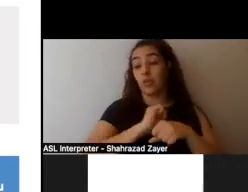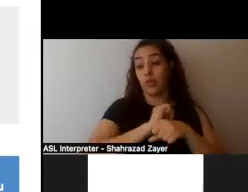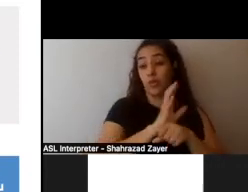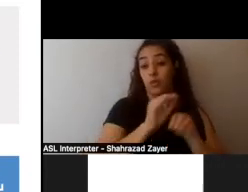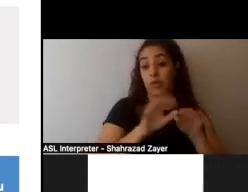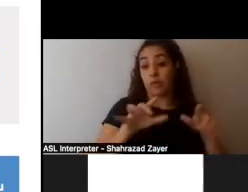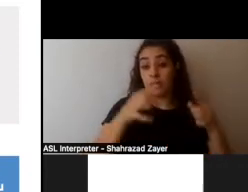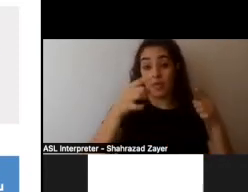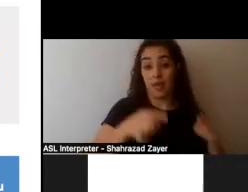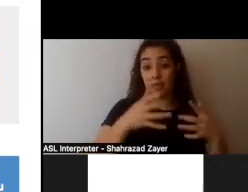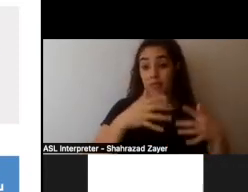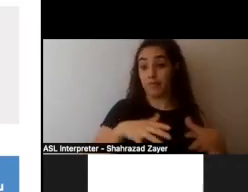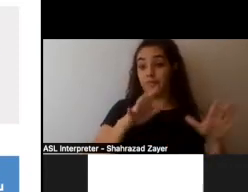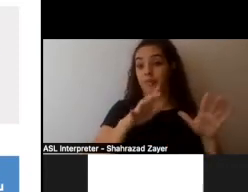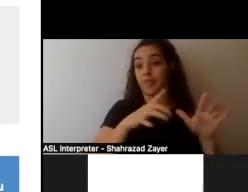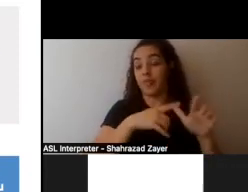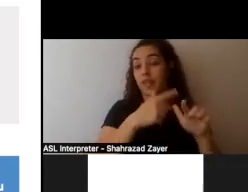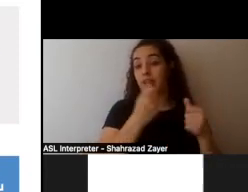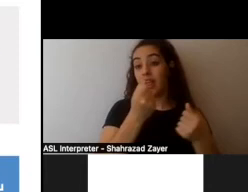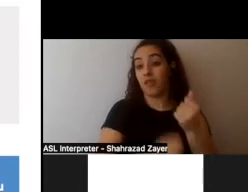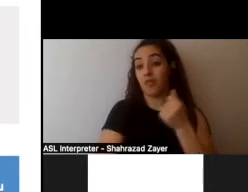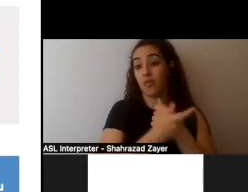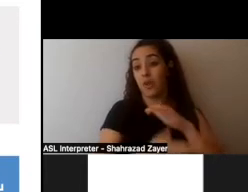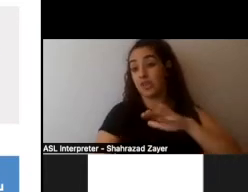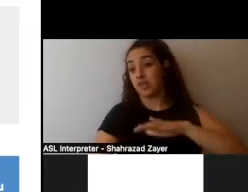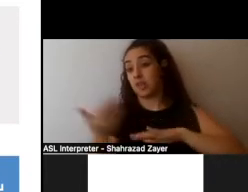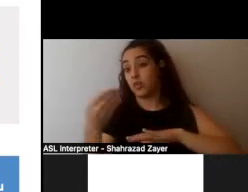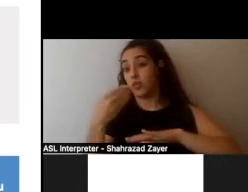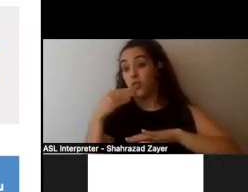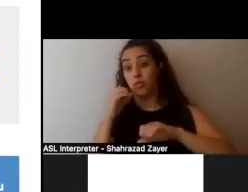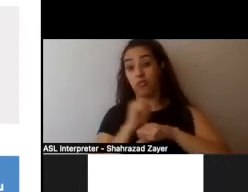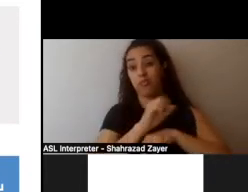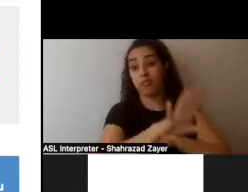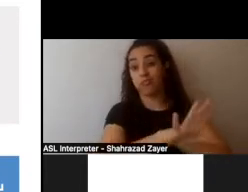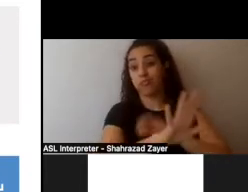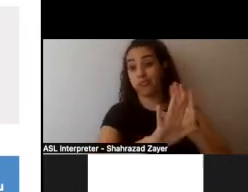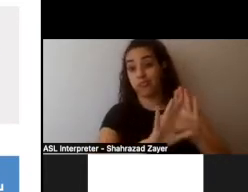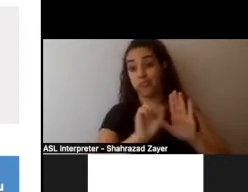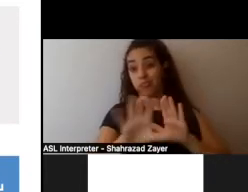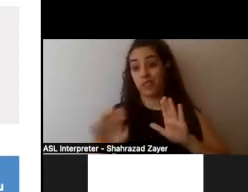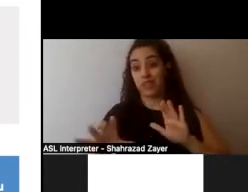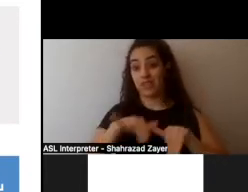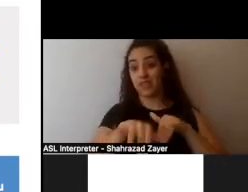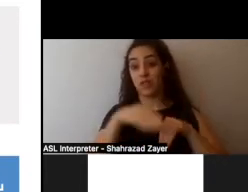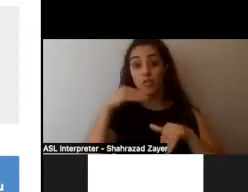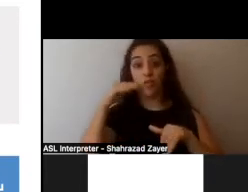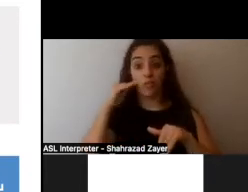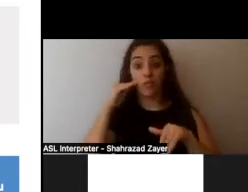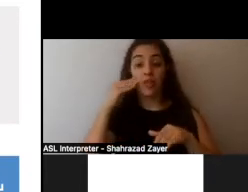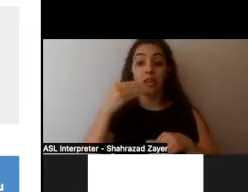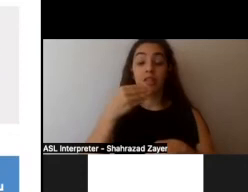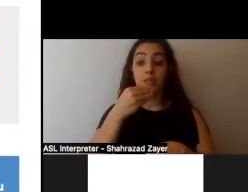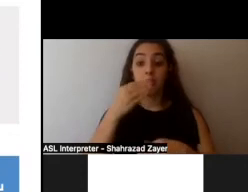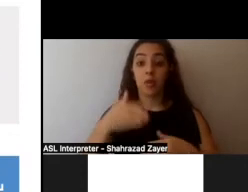sent home, the meal providers, AgeWell Senior Services, the City